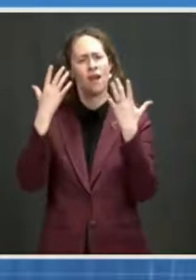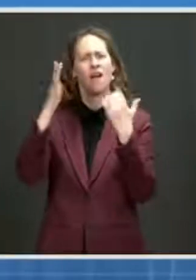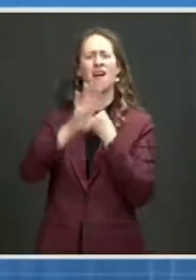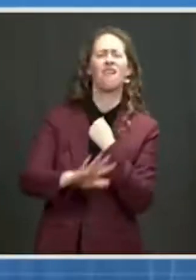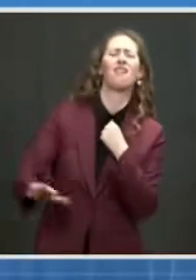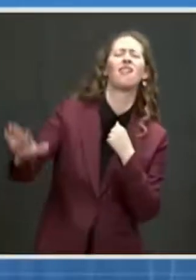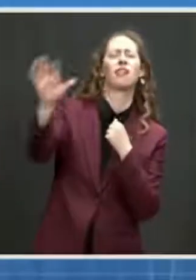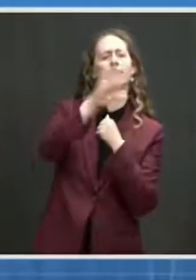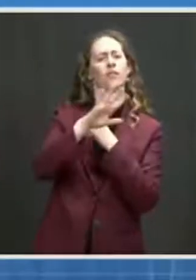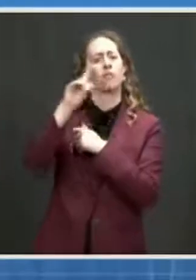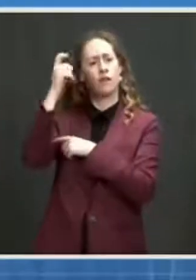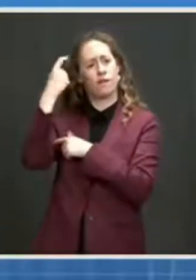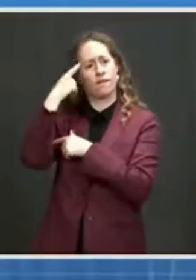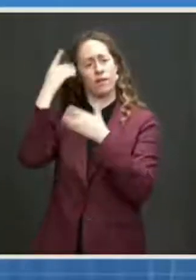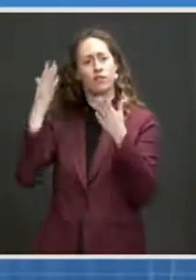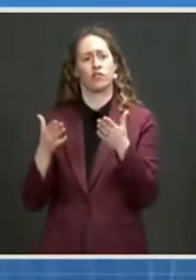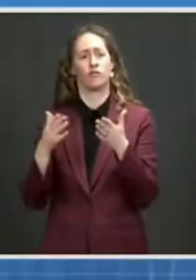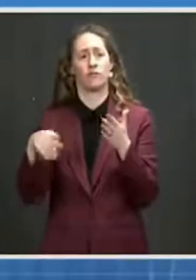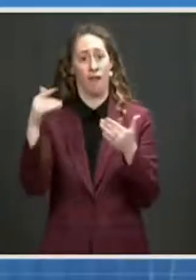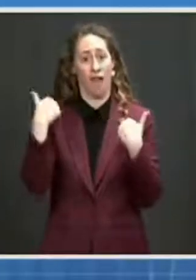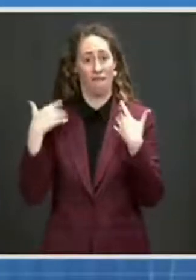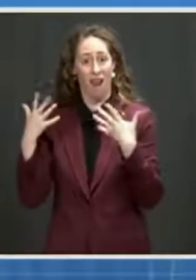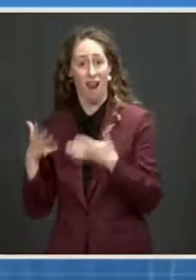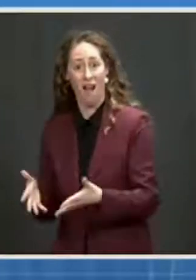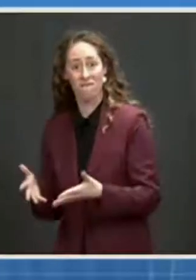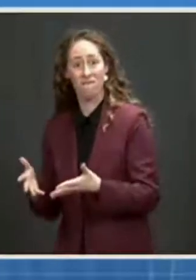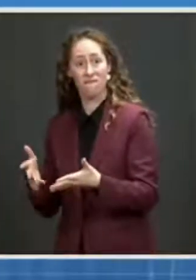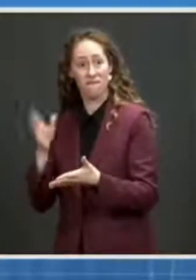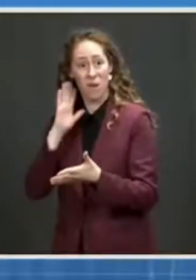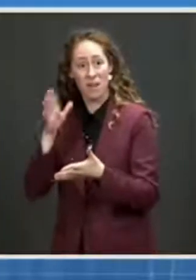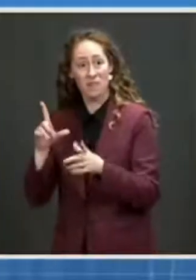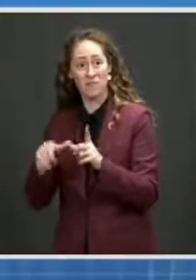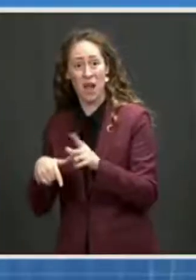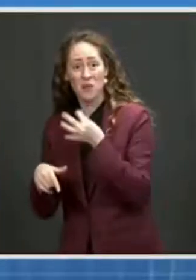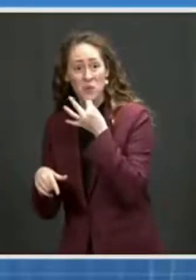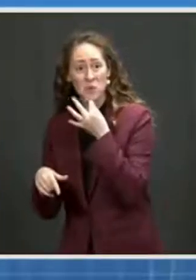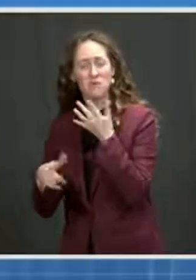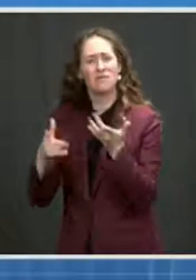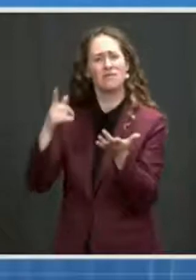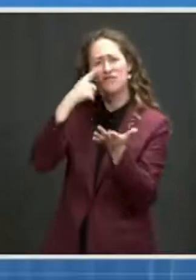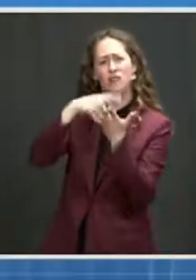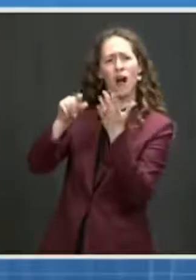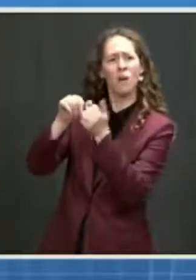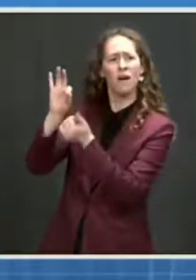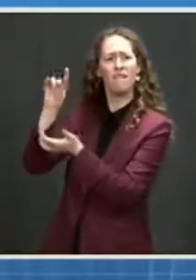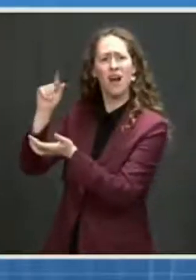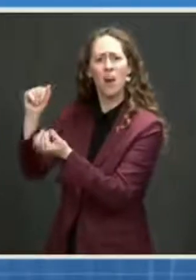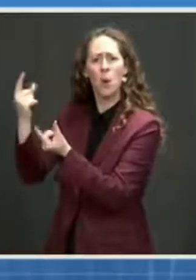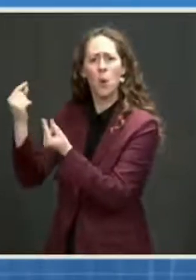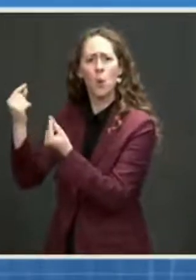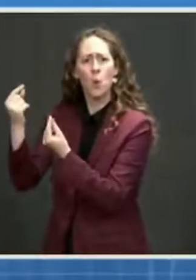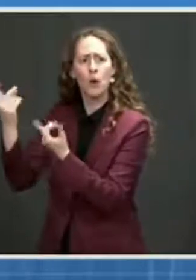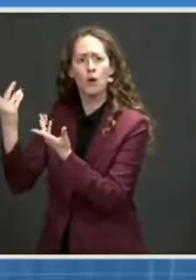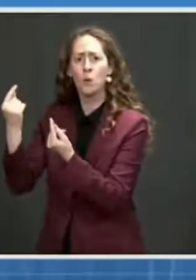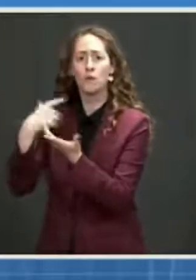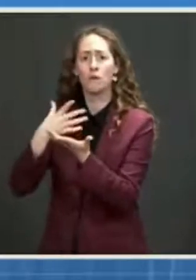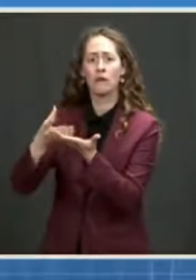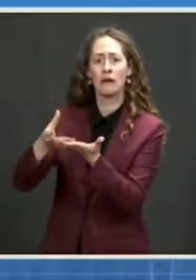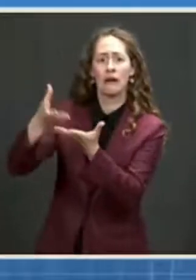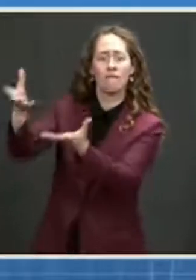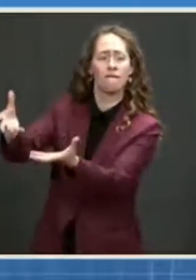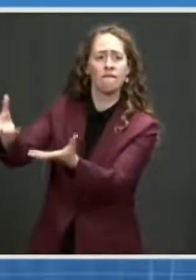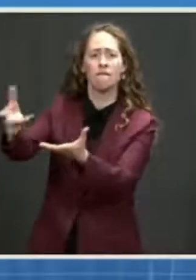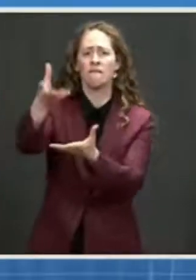who has doses that they worry may be expiring to work with the FDA directly on the proper storage procedures as we continue